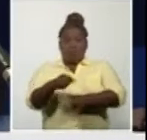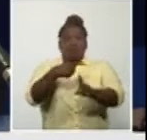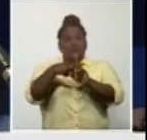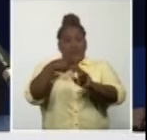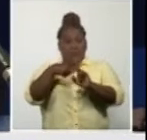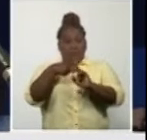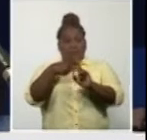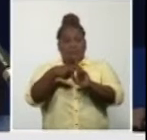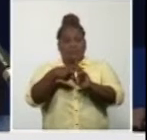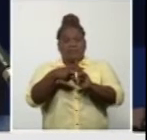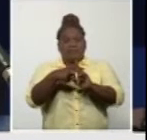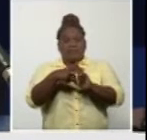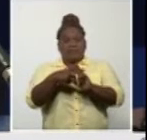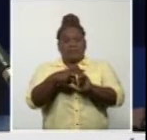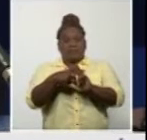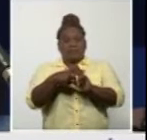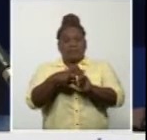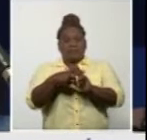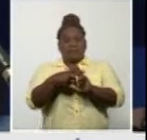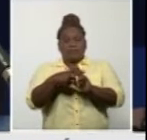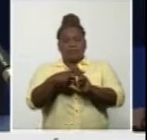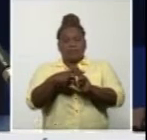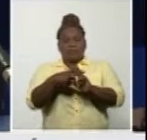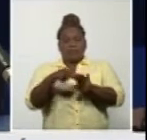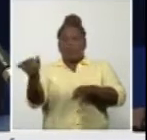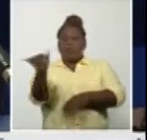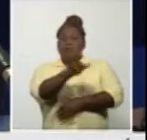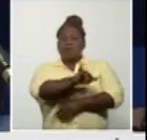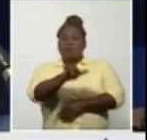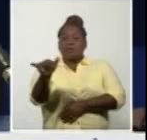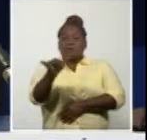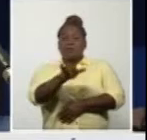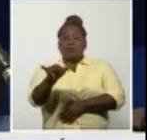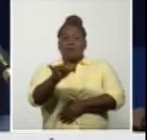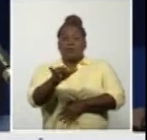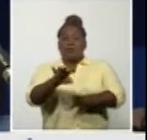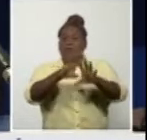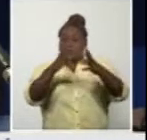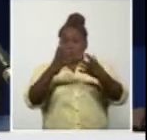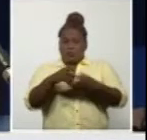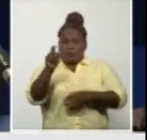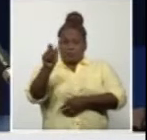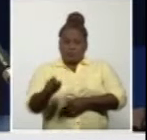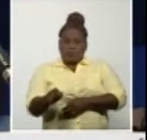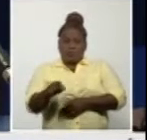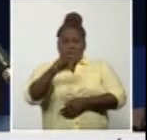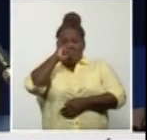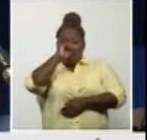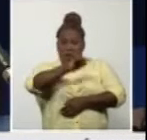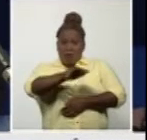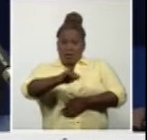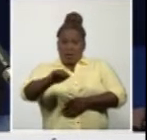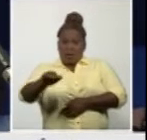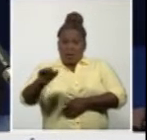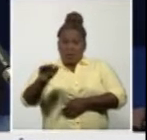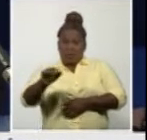Yesterday, a 7-year-old girl from Havana was diagnosed as a positive case contact